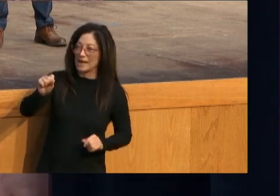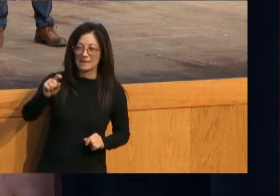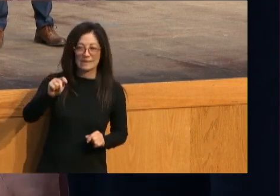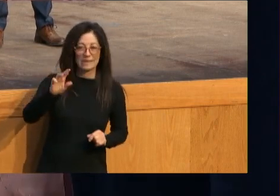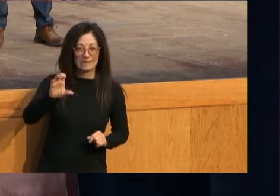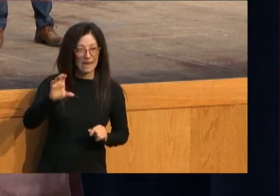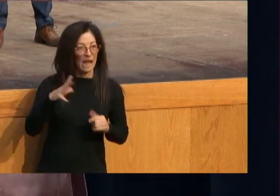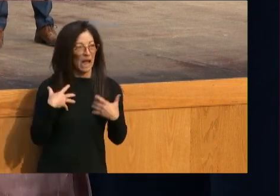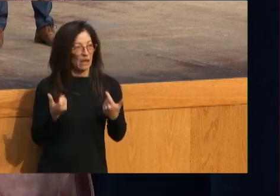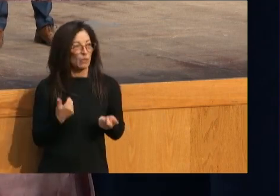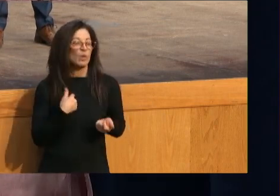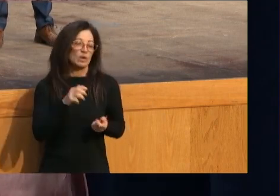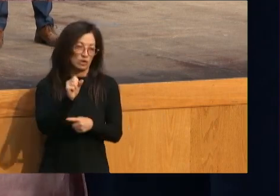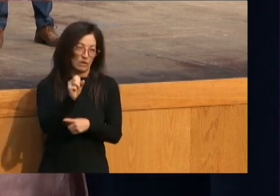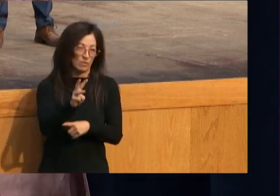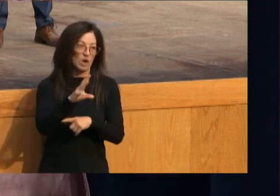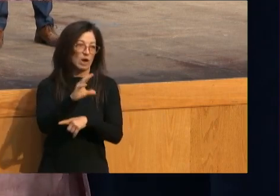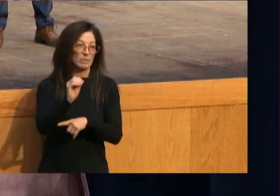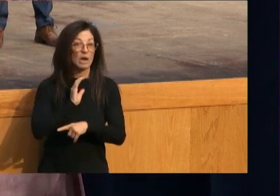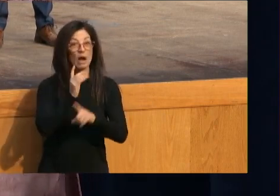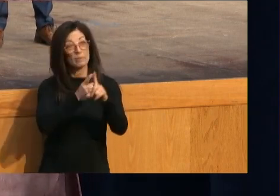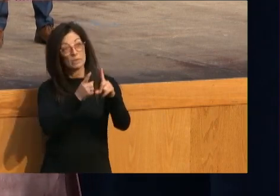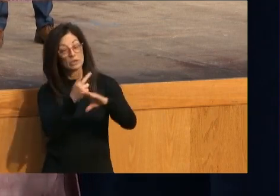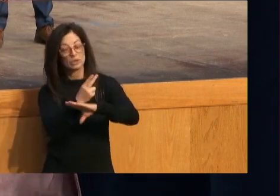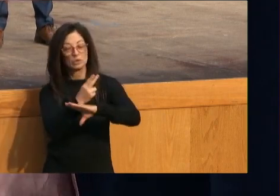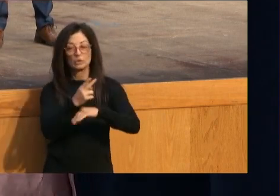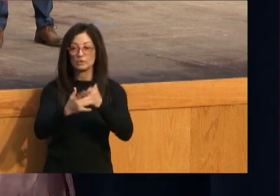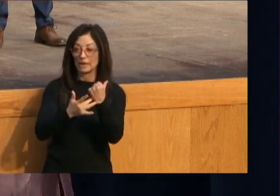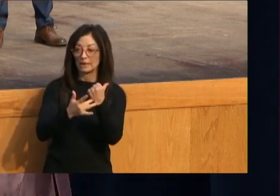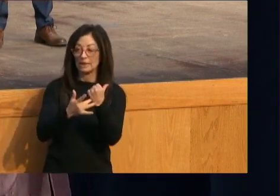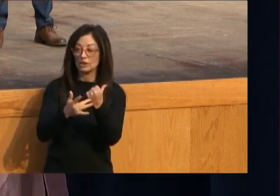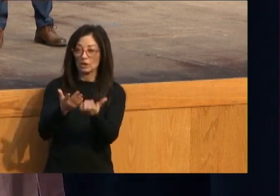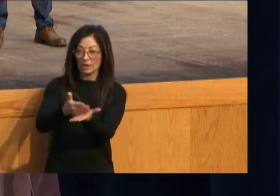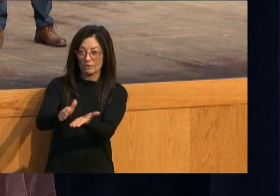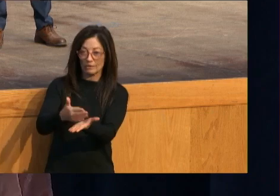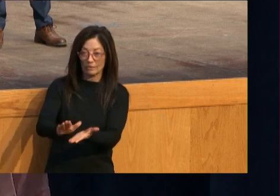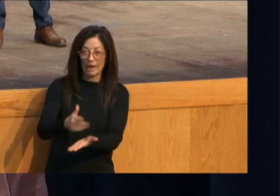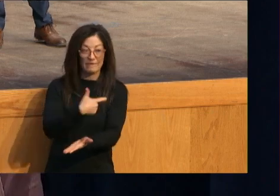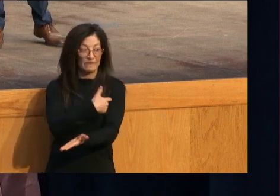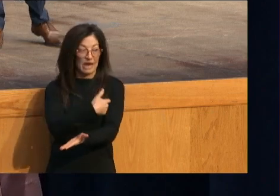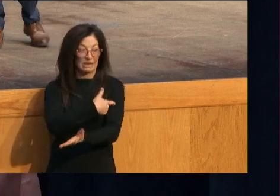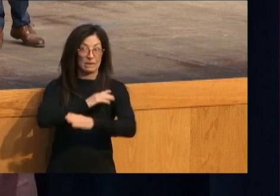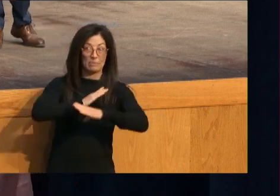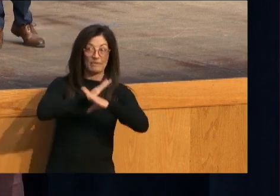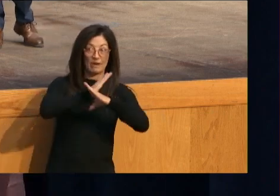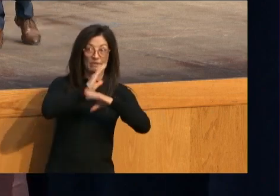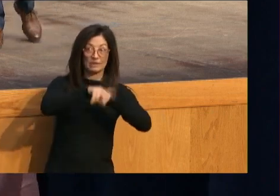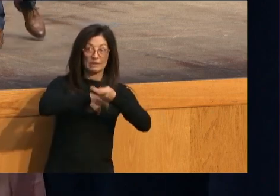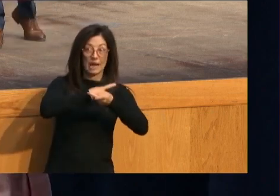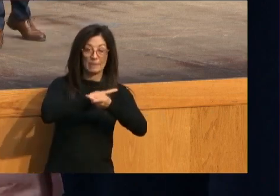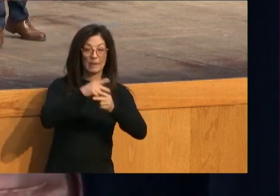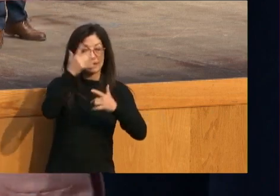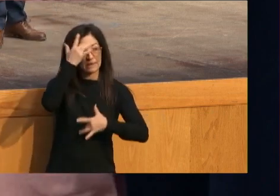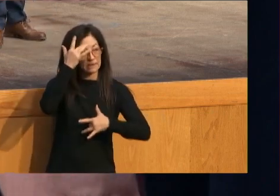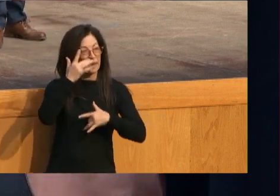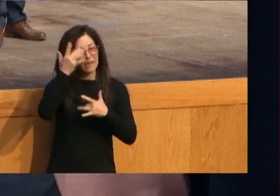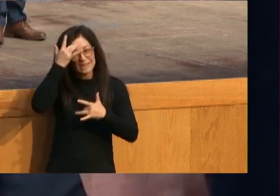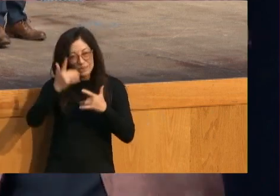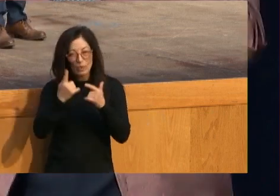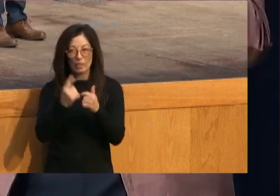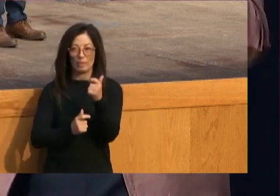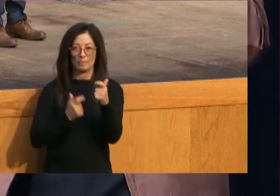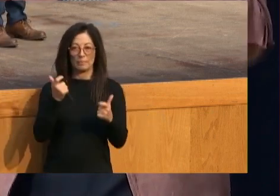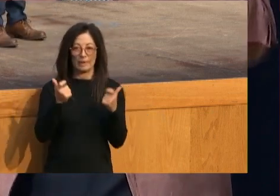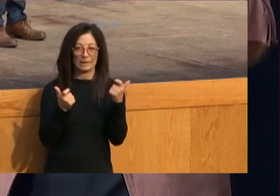software company. Our mission is to use technology to eradicate vaccine-preventable disease. Vaccines obviously are one of the most